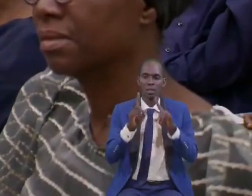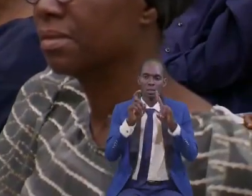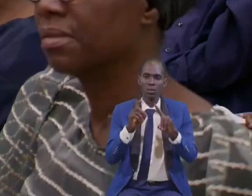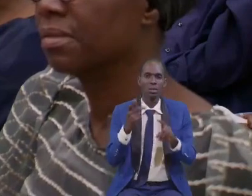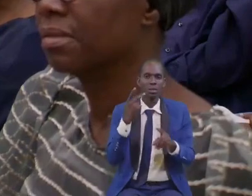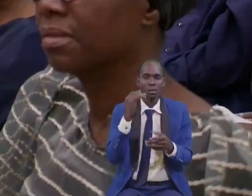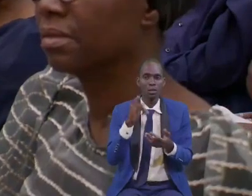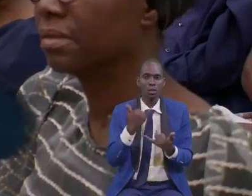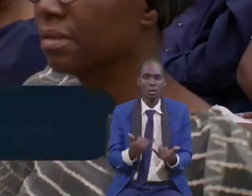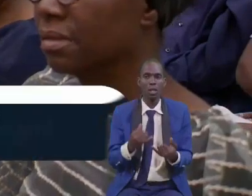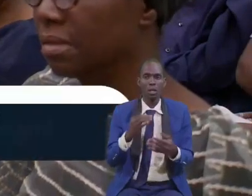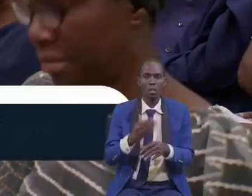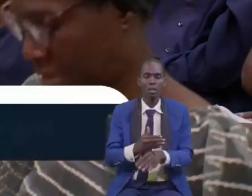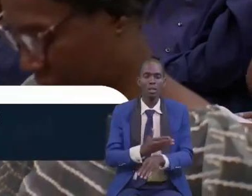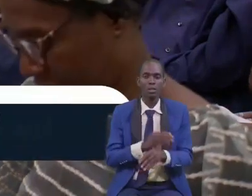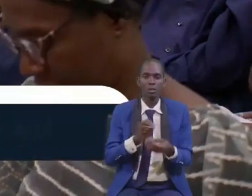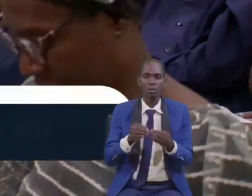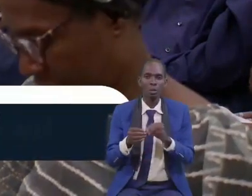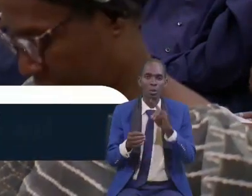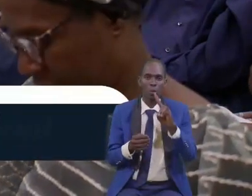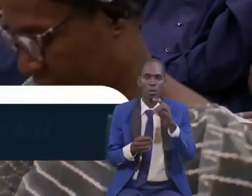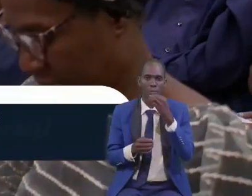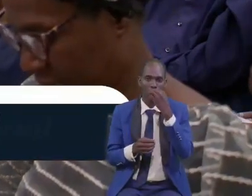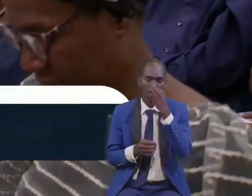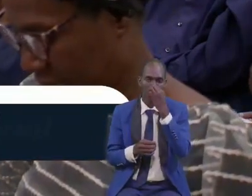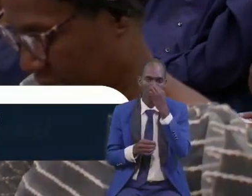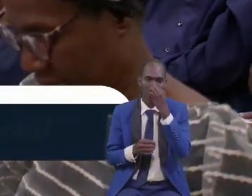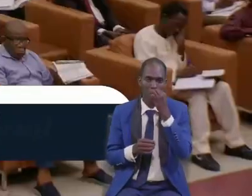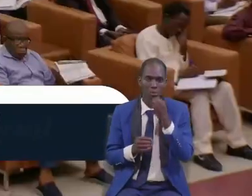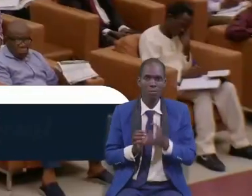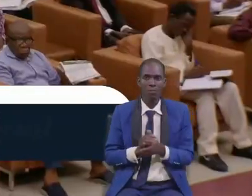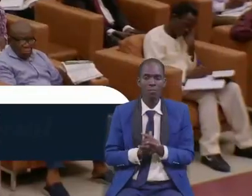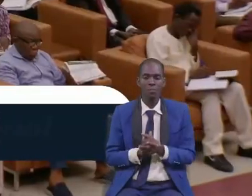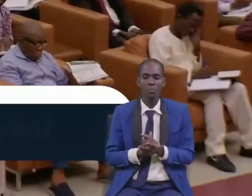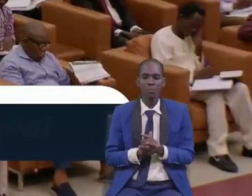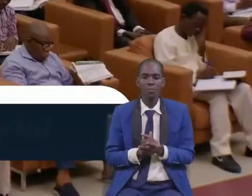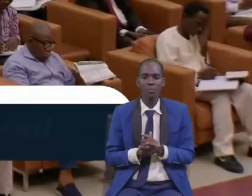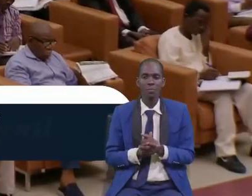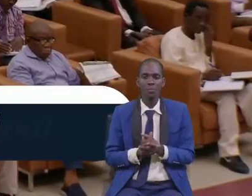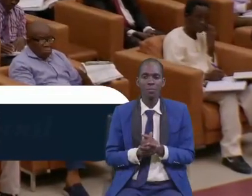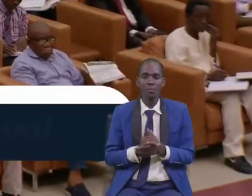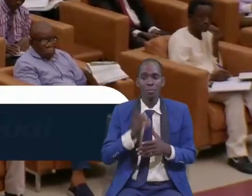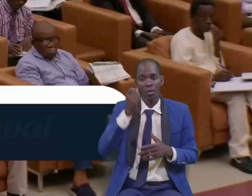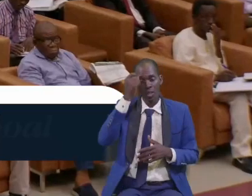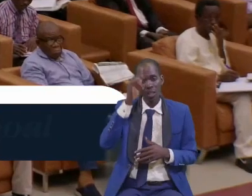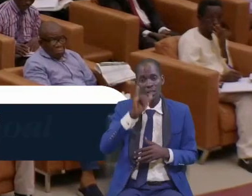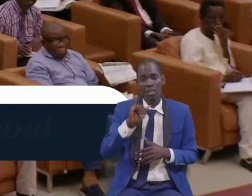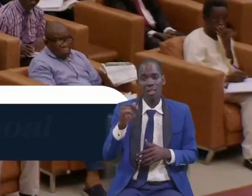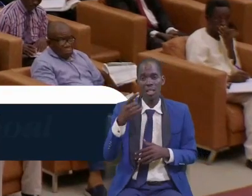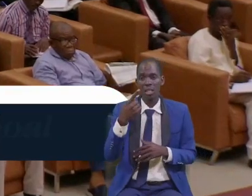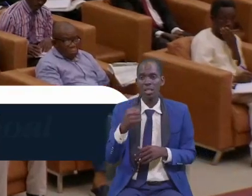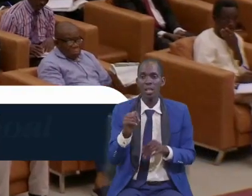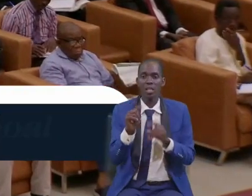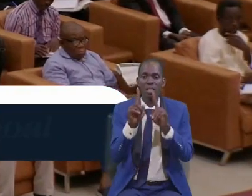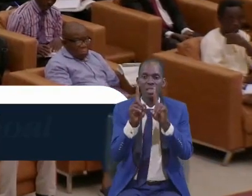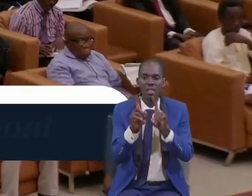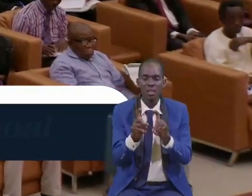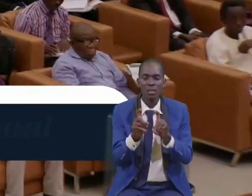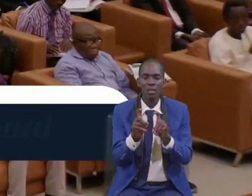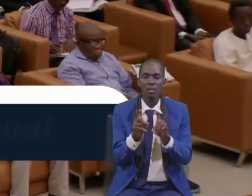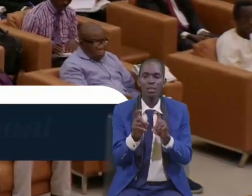one. Number one, we're looking at perceiving the test